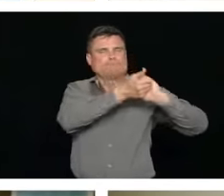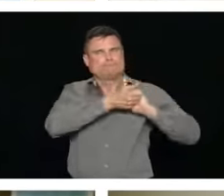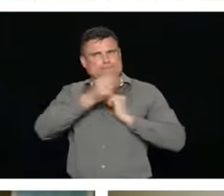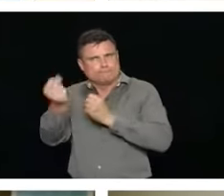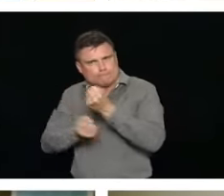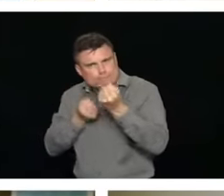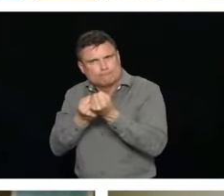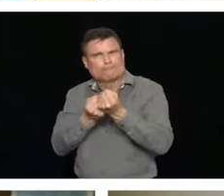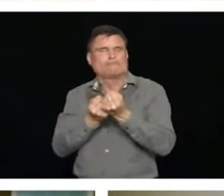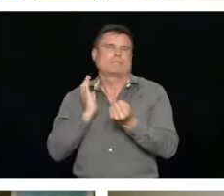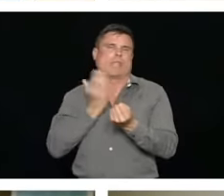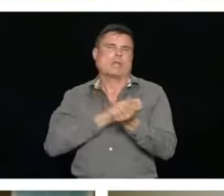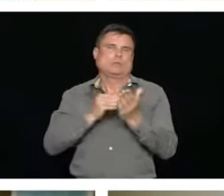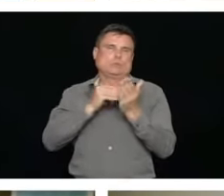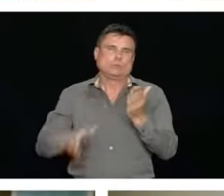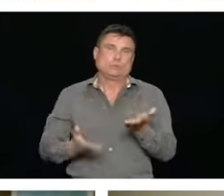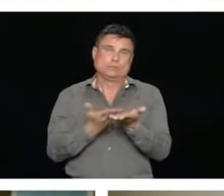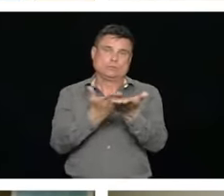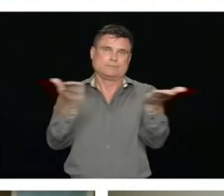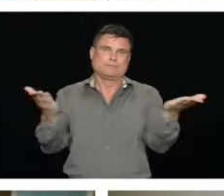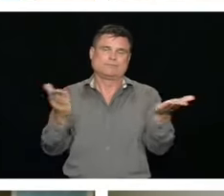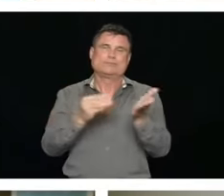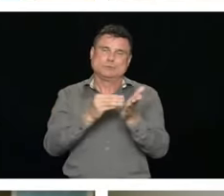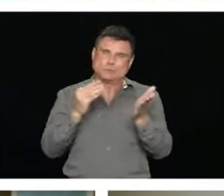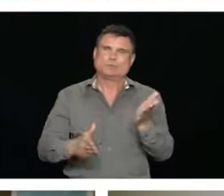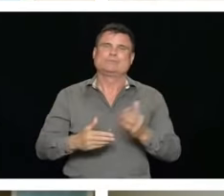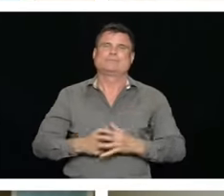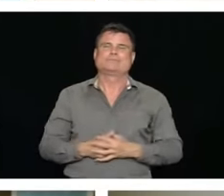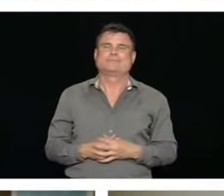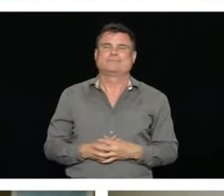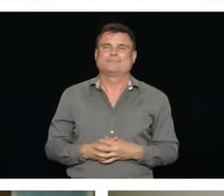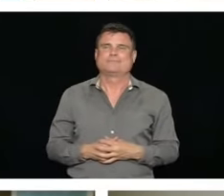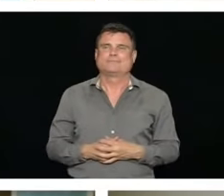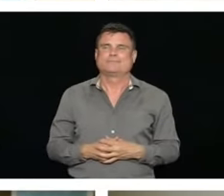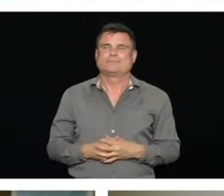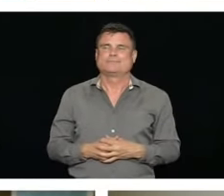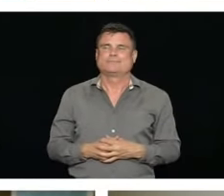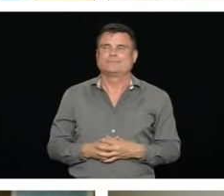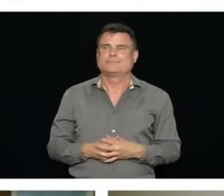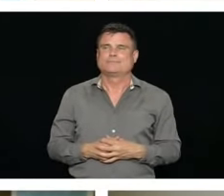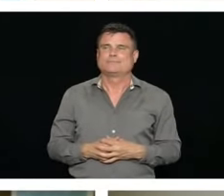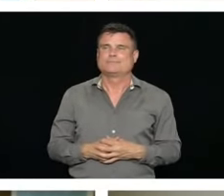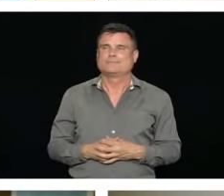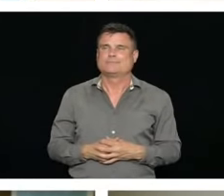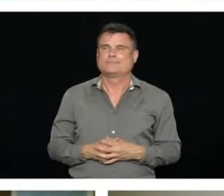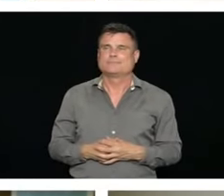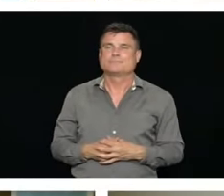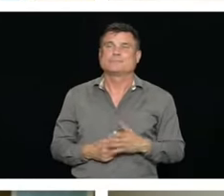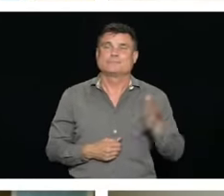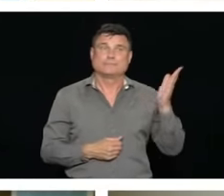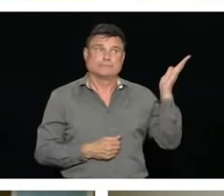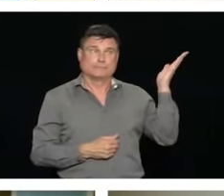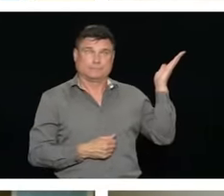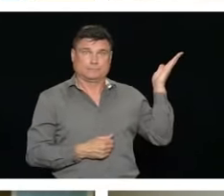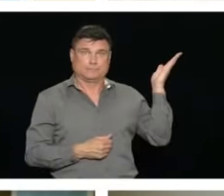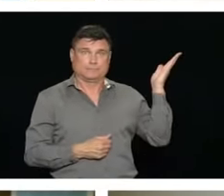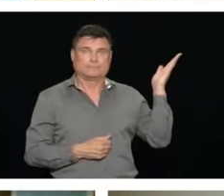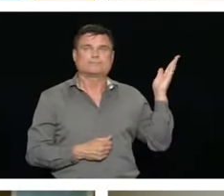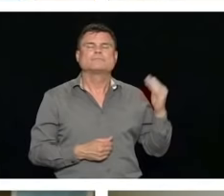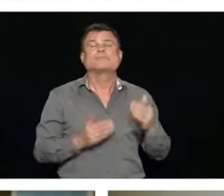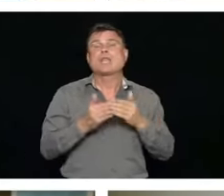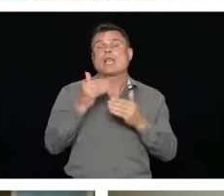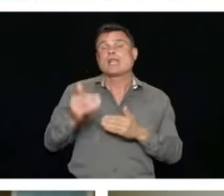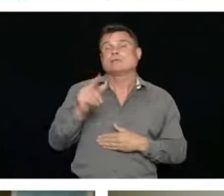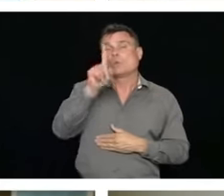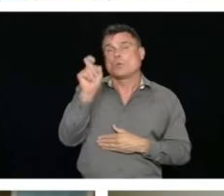child graduating, and he's raised this issue several times. The question is, what does the ministry have to put in place in order for grade 12 students